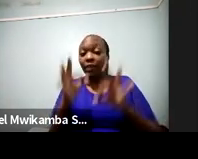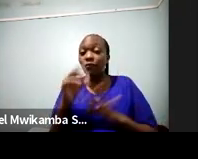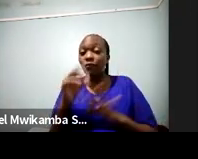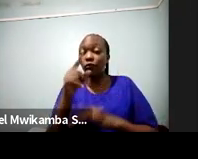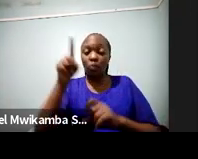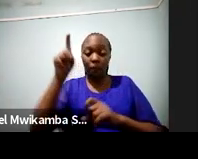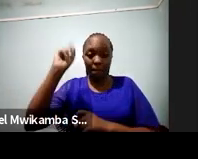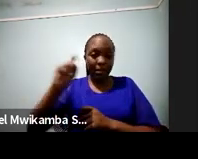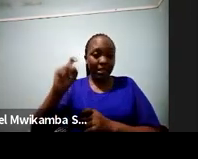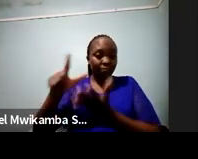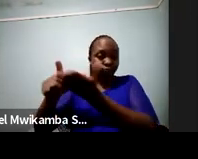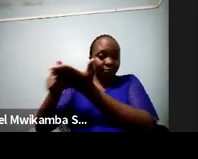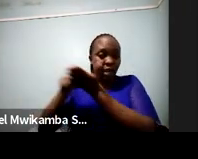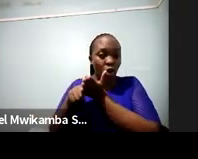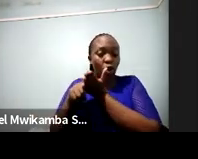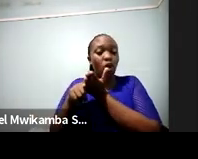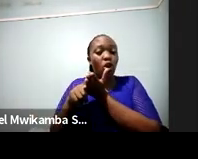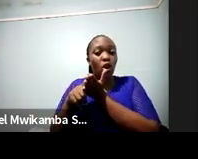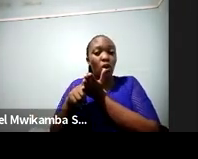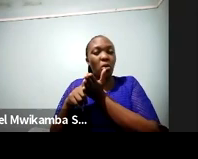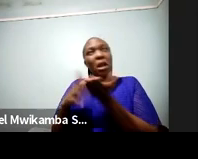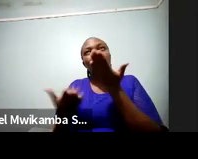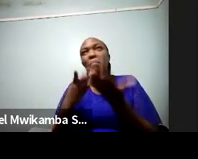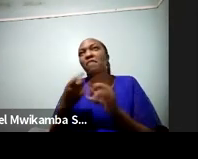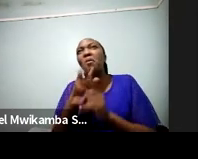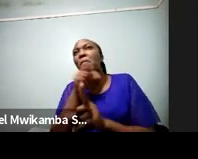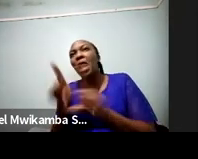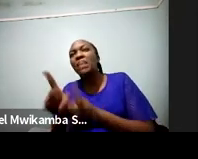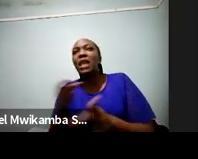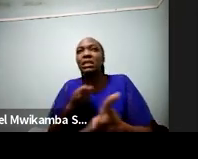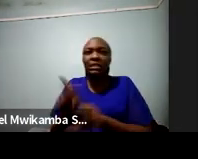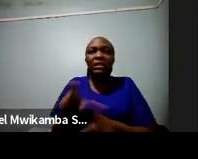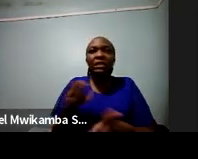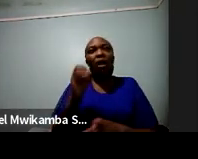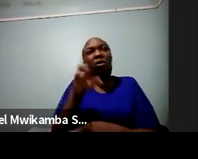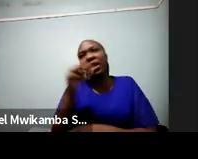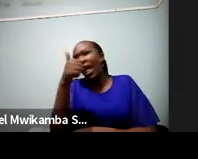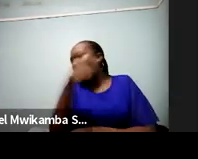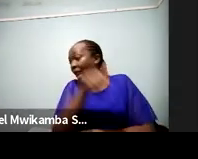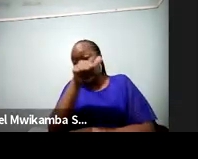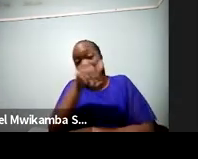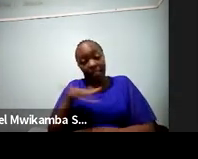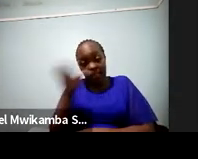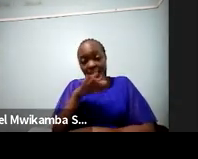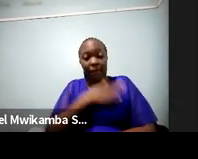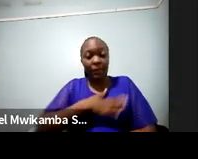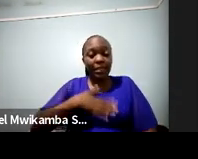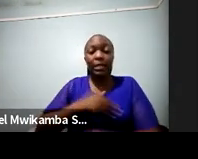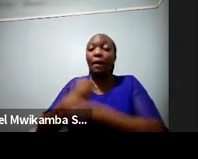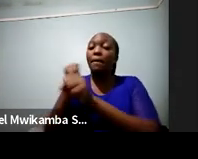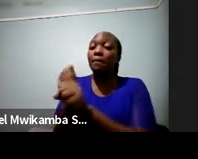wherever you get it, from Silox and all that, ensure that the loan you take, the repayment period, or I mean